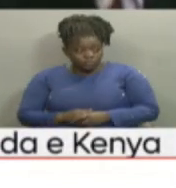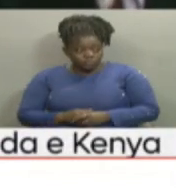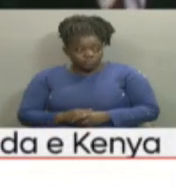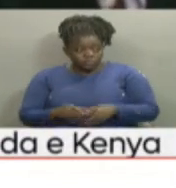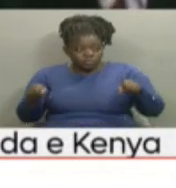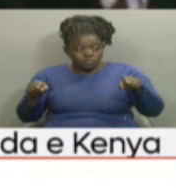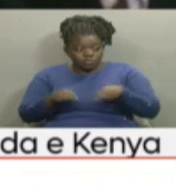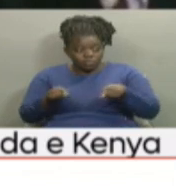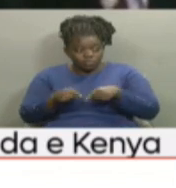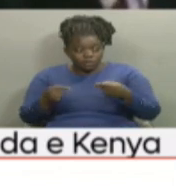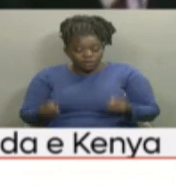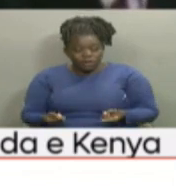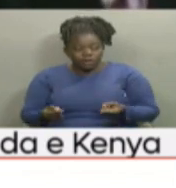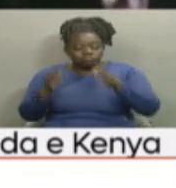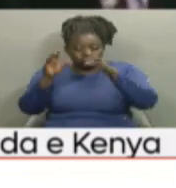intimidation, harassment,